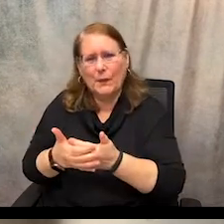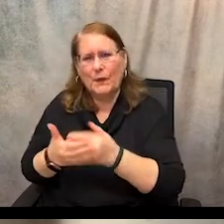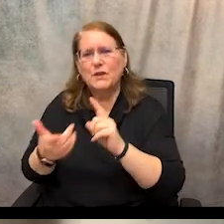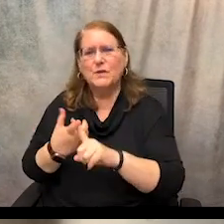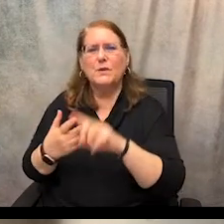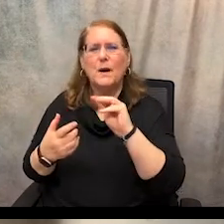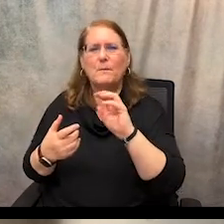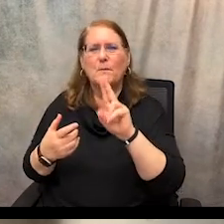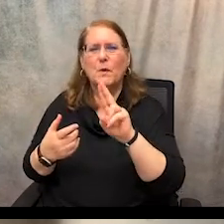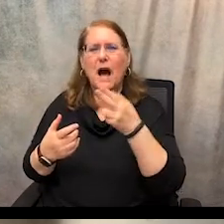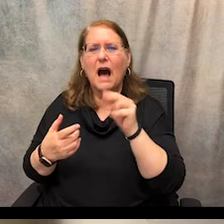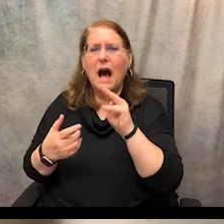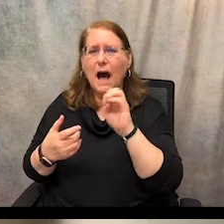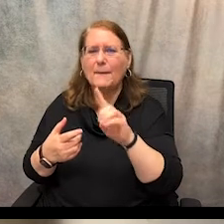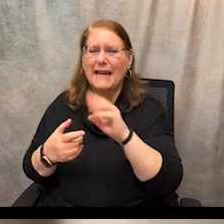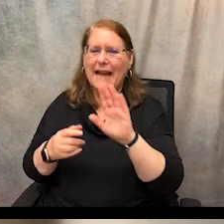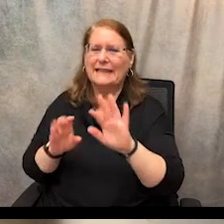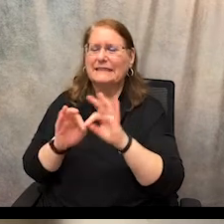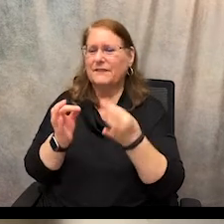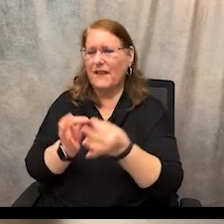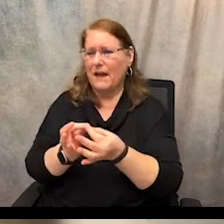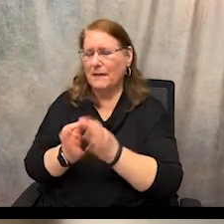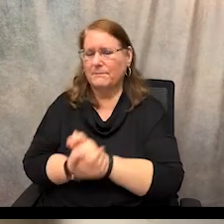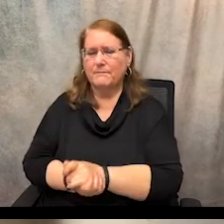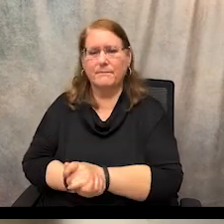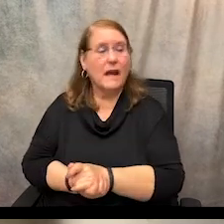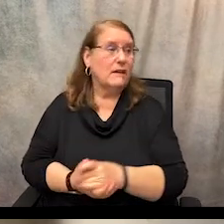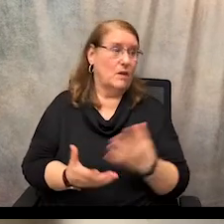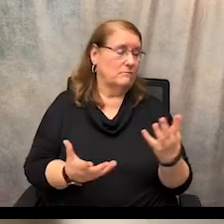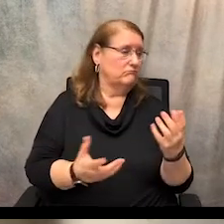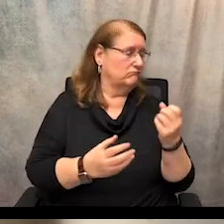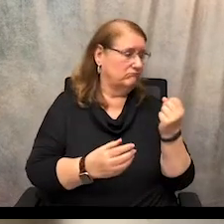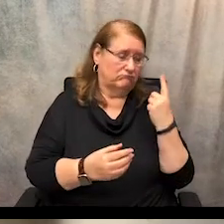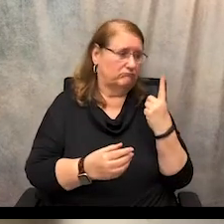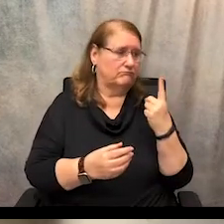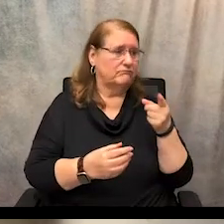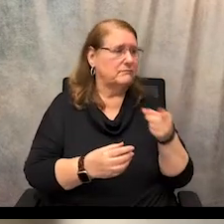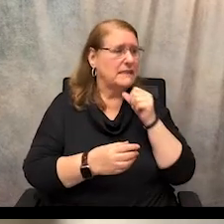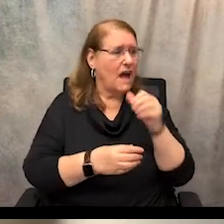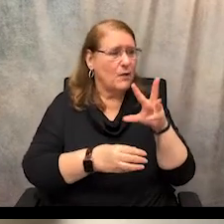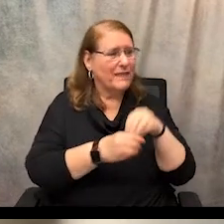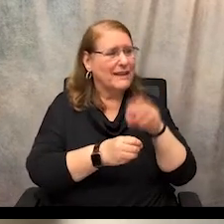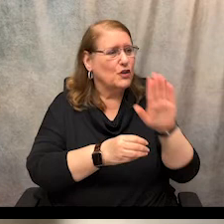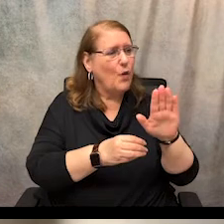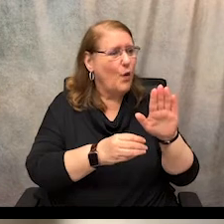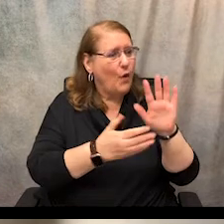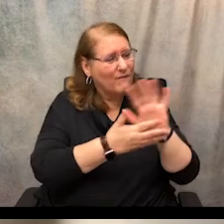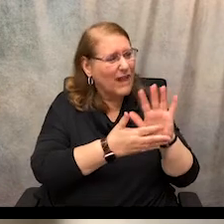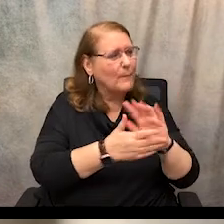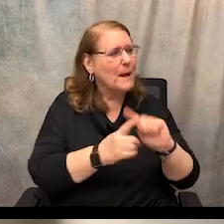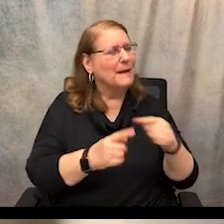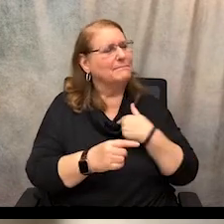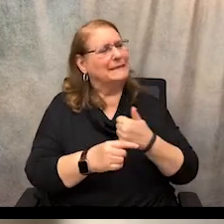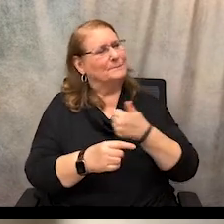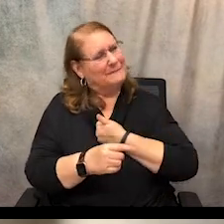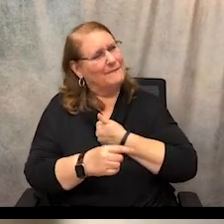And did you? I think it's completely understandable that this was not in the scope of the film. But I'm just